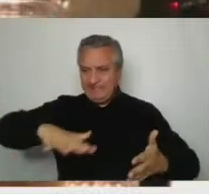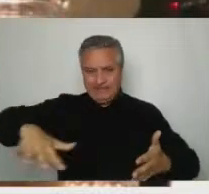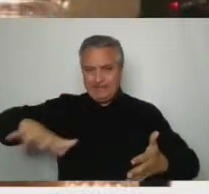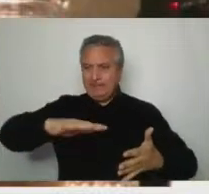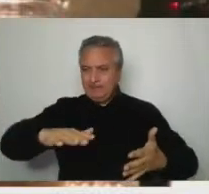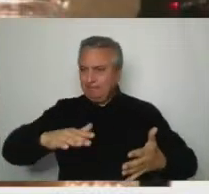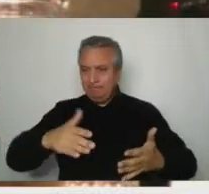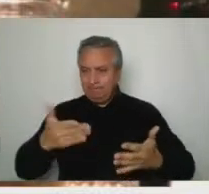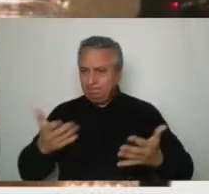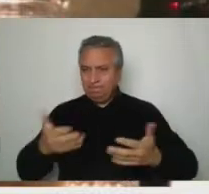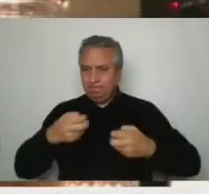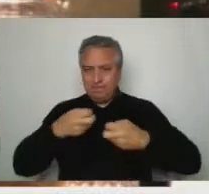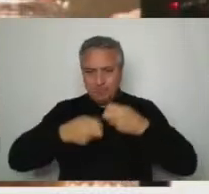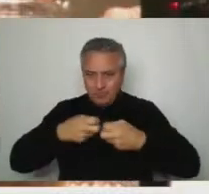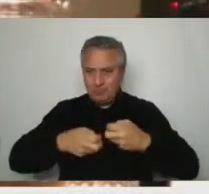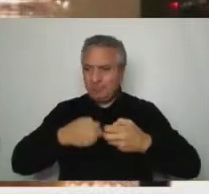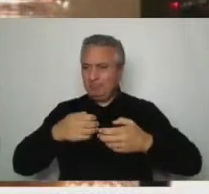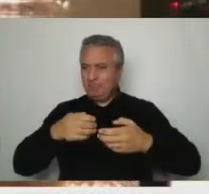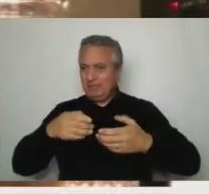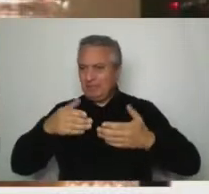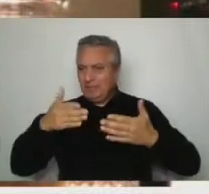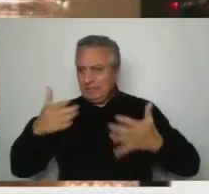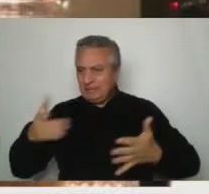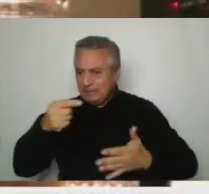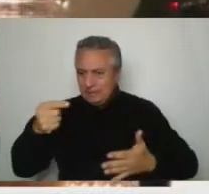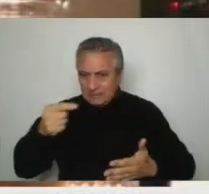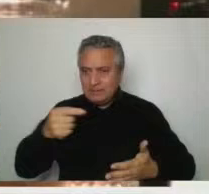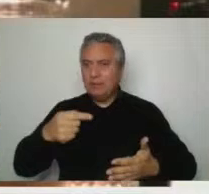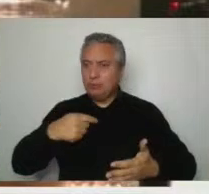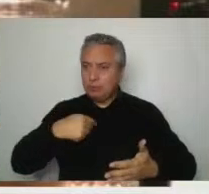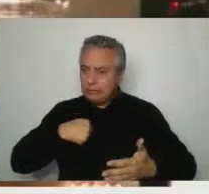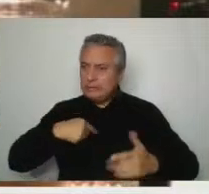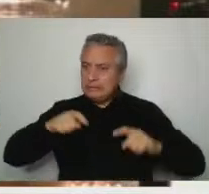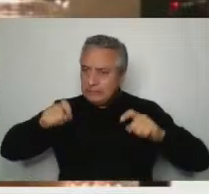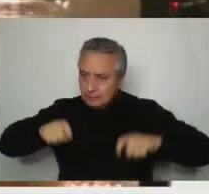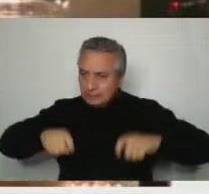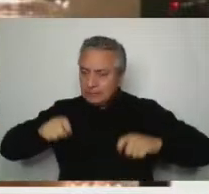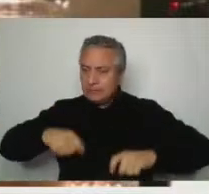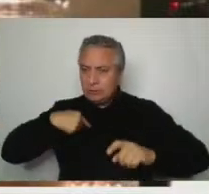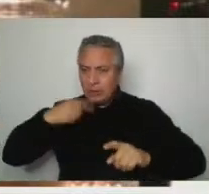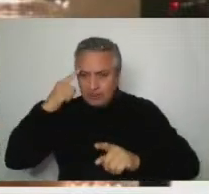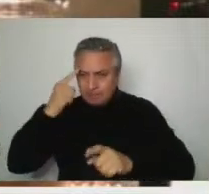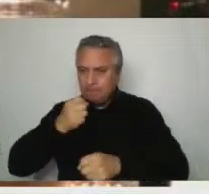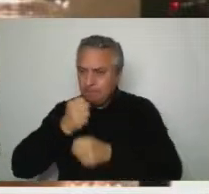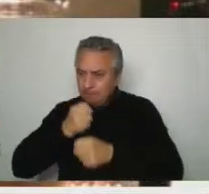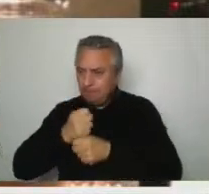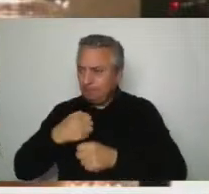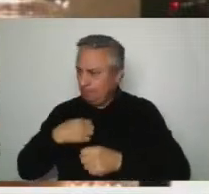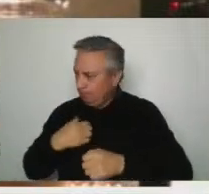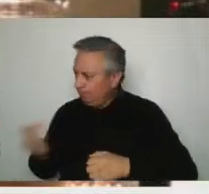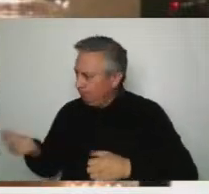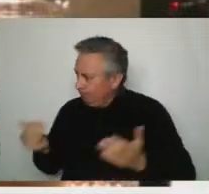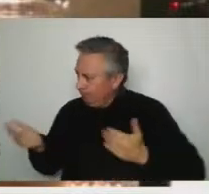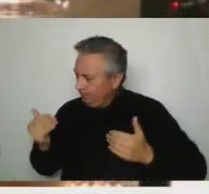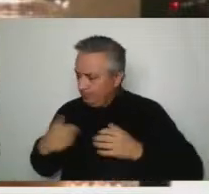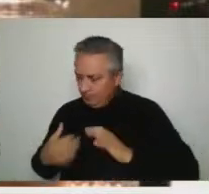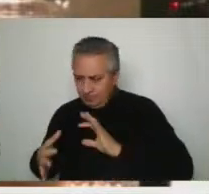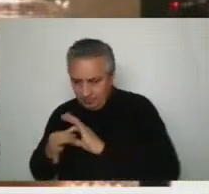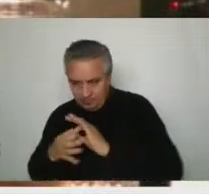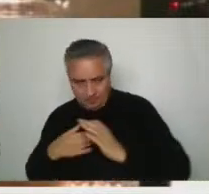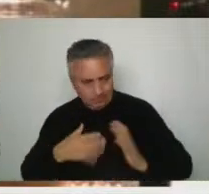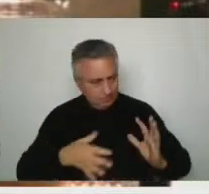adverse times, when a diagnosis is required, when policies are required, when intersectorial work is